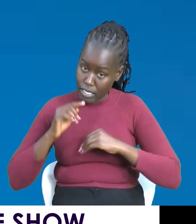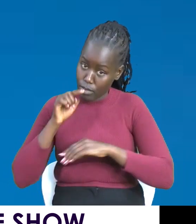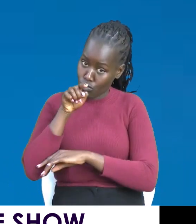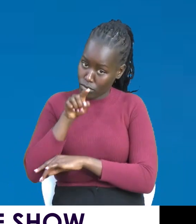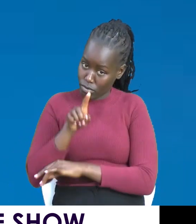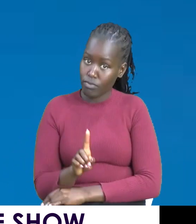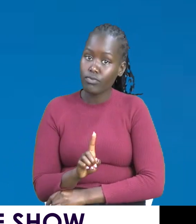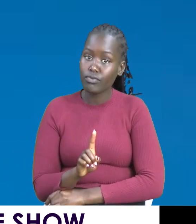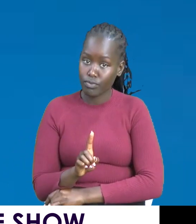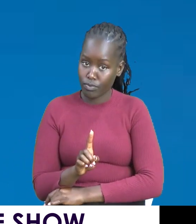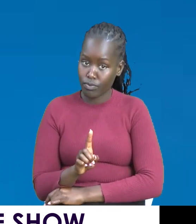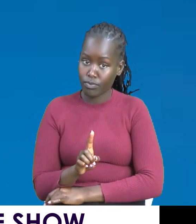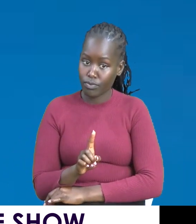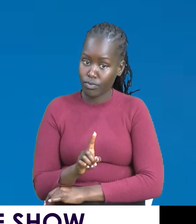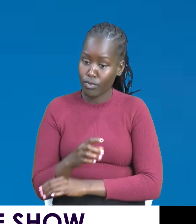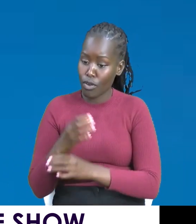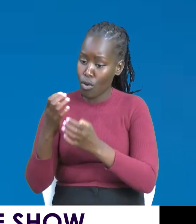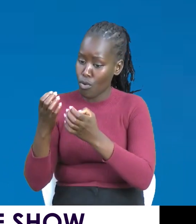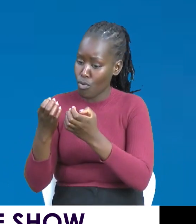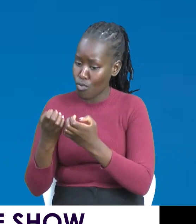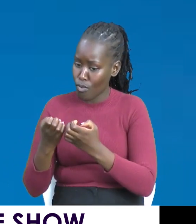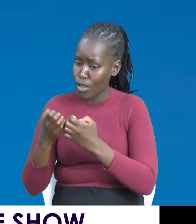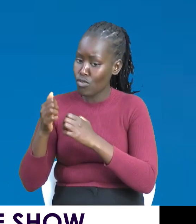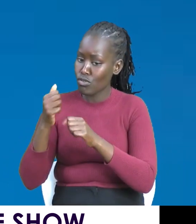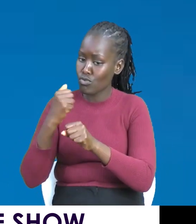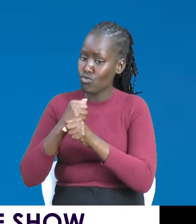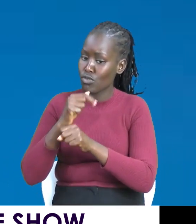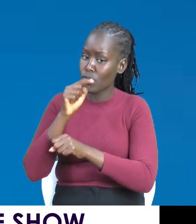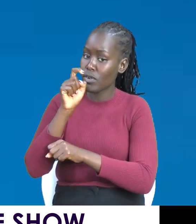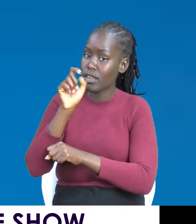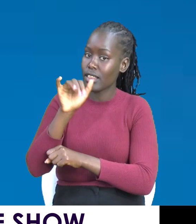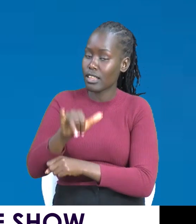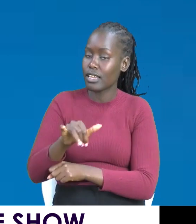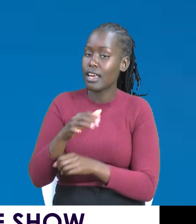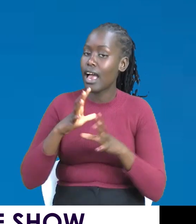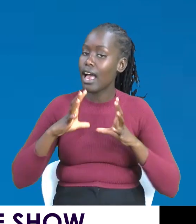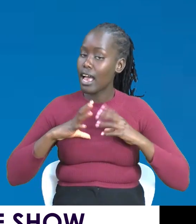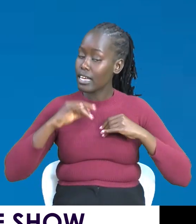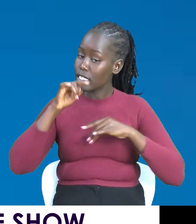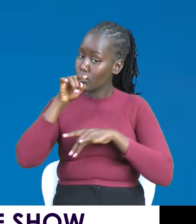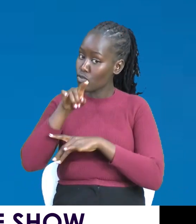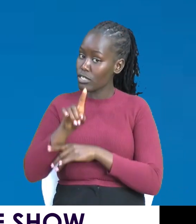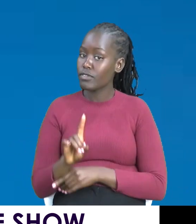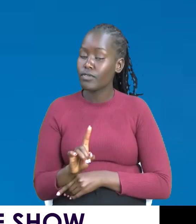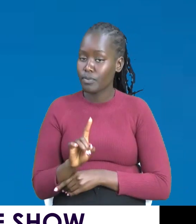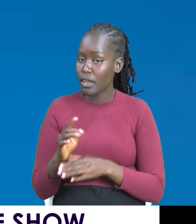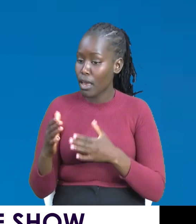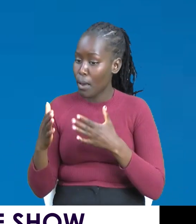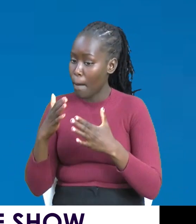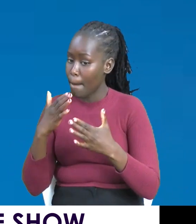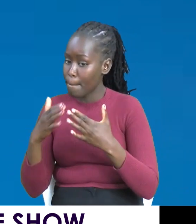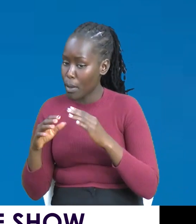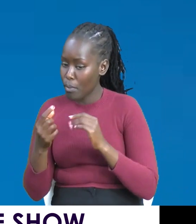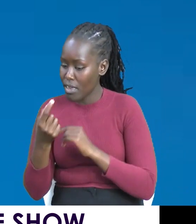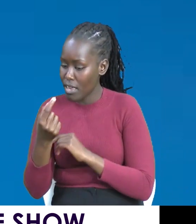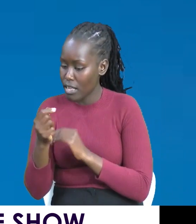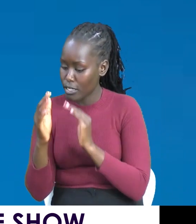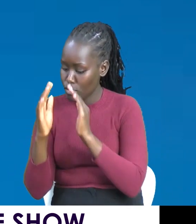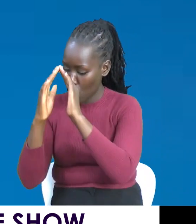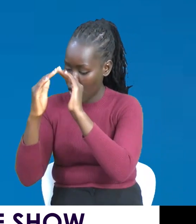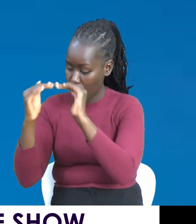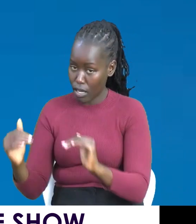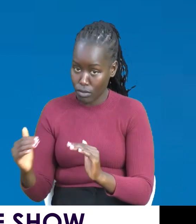yourself. You need to do that. You need to accept who you are. You may be in a small